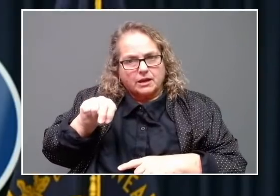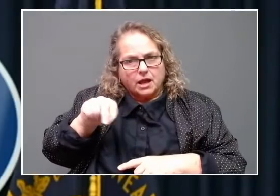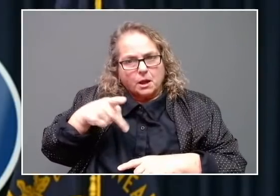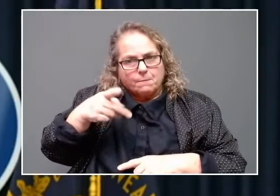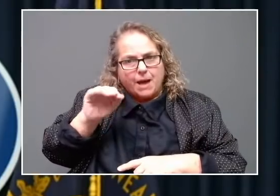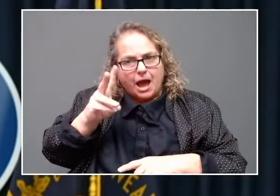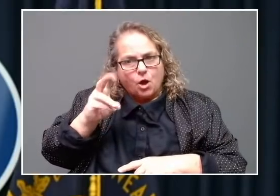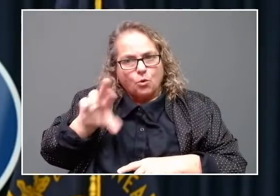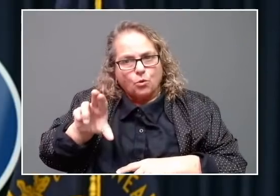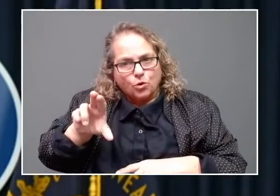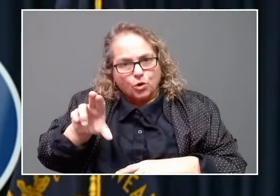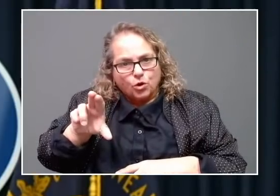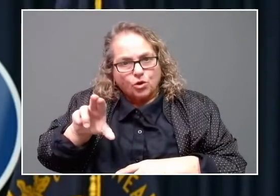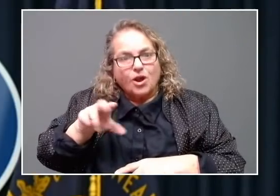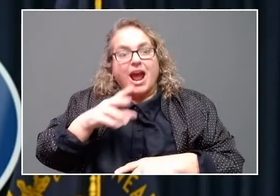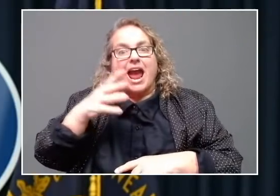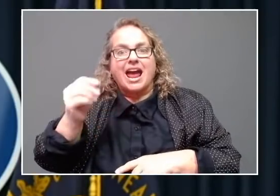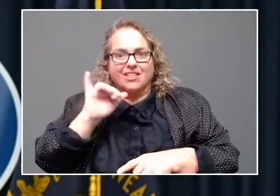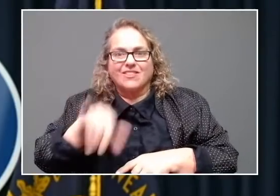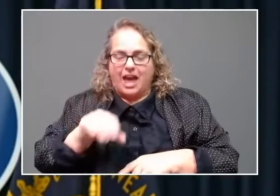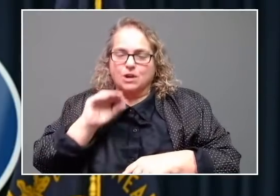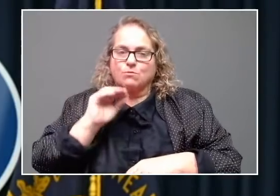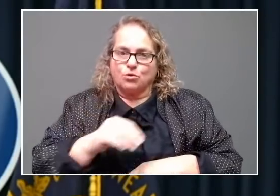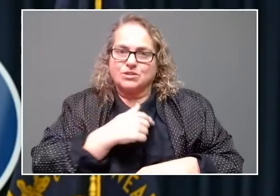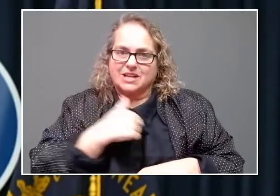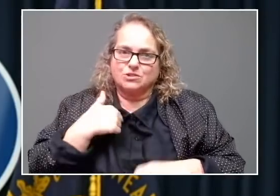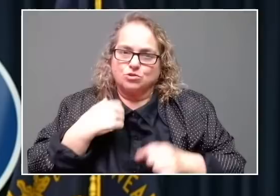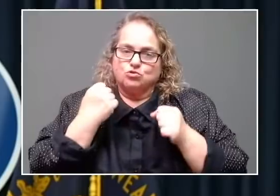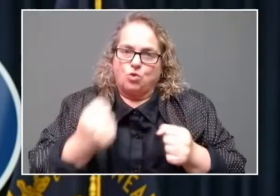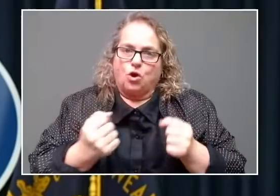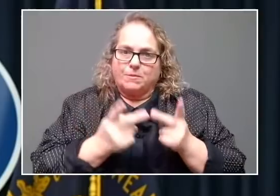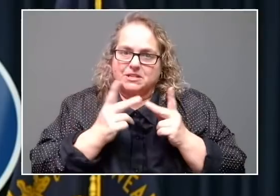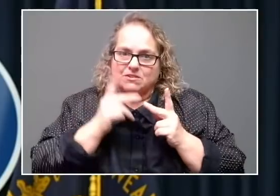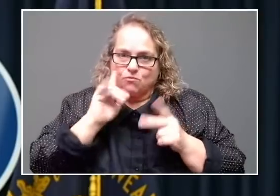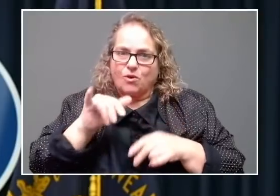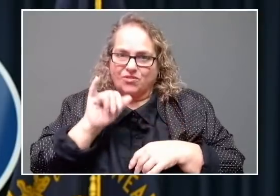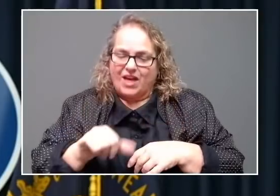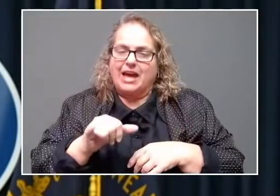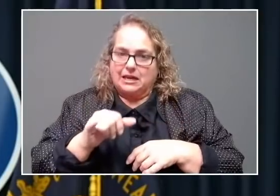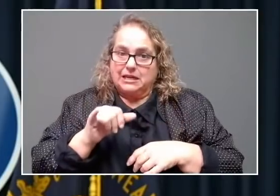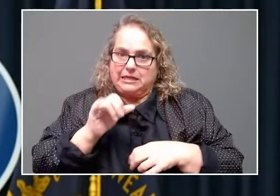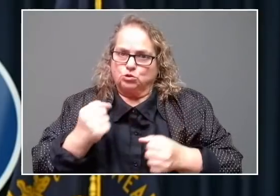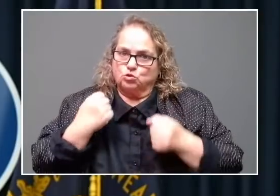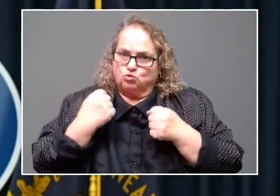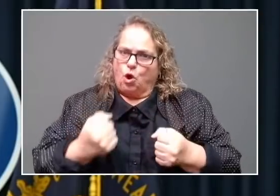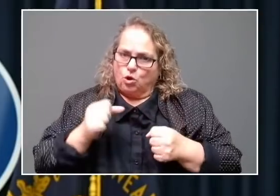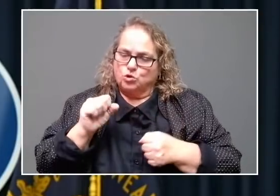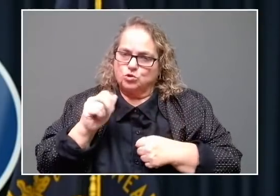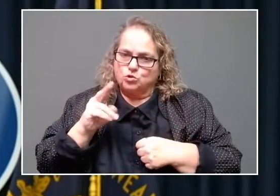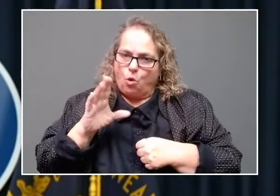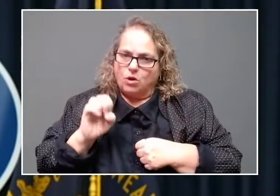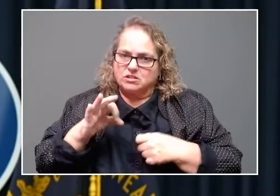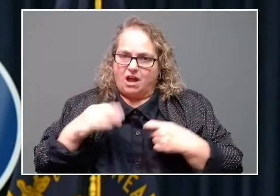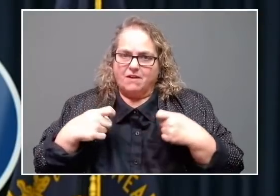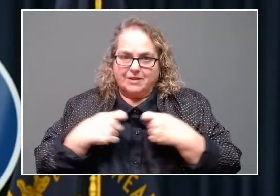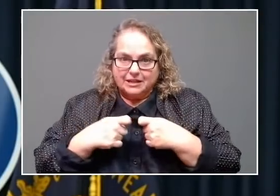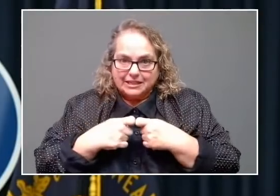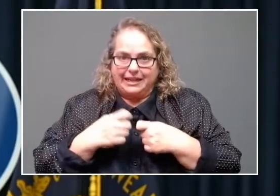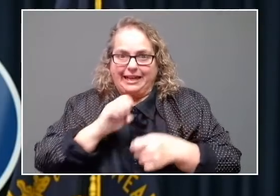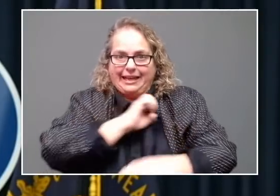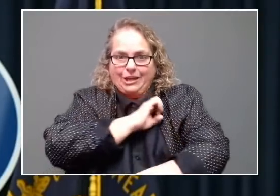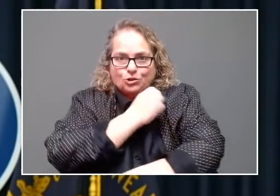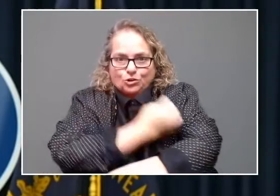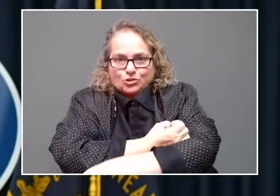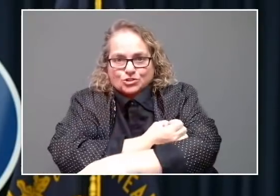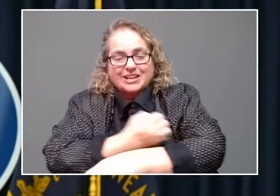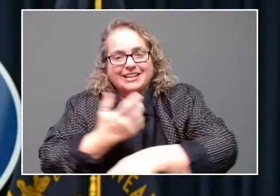on this energy source, which is going to be a major source of the future. And approximately 65% of the